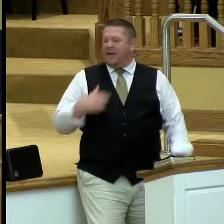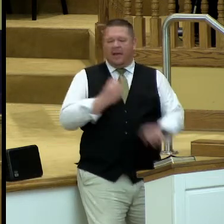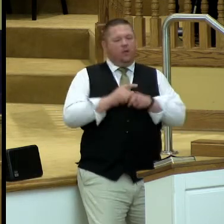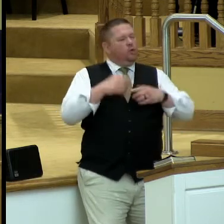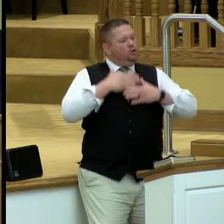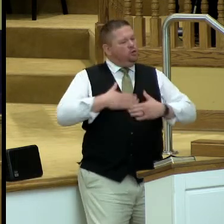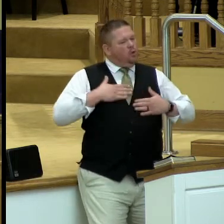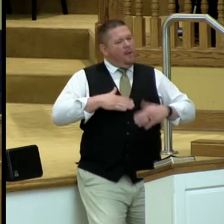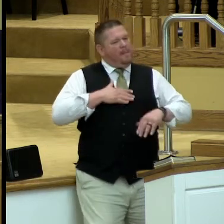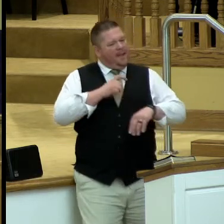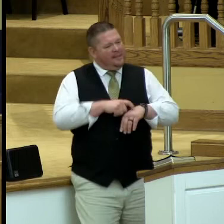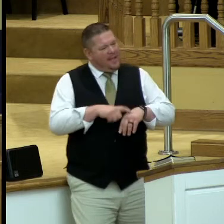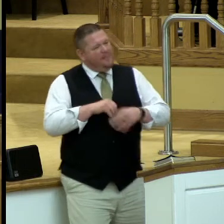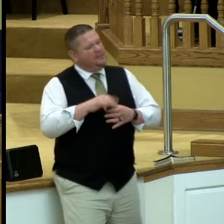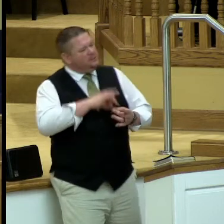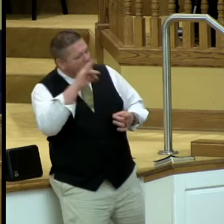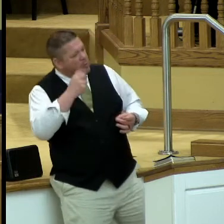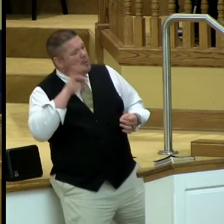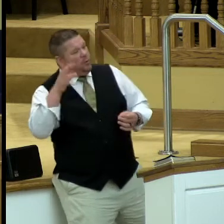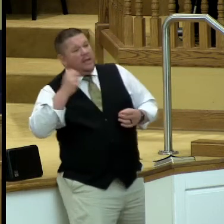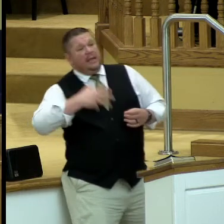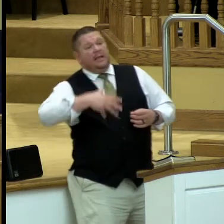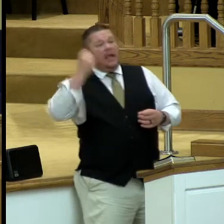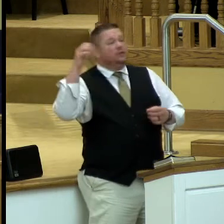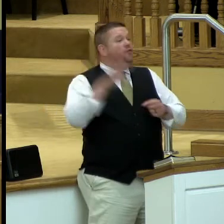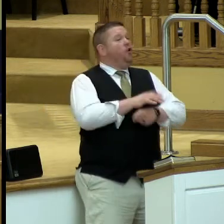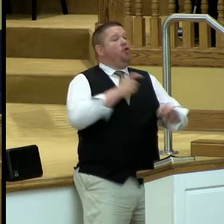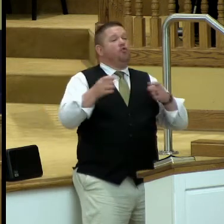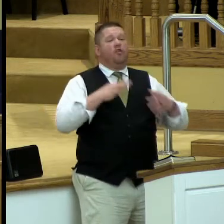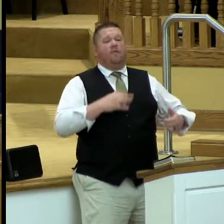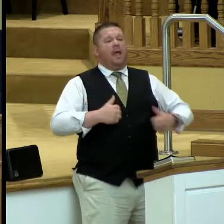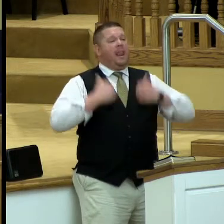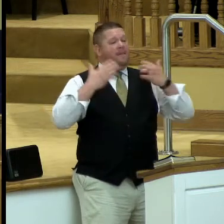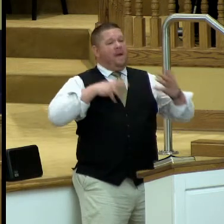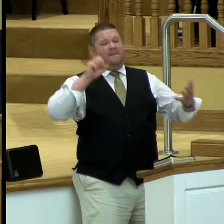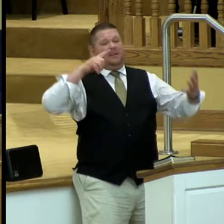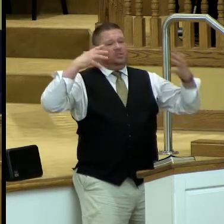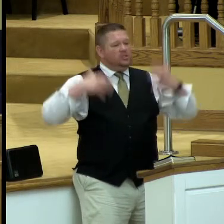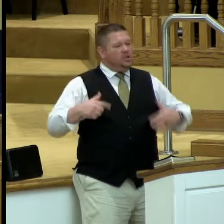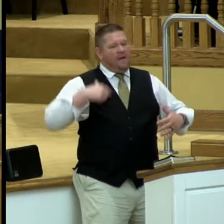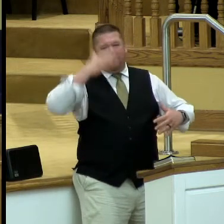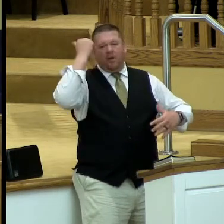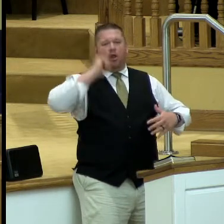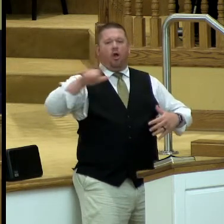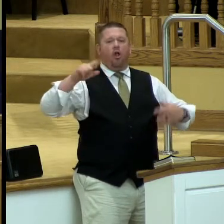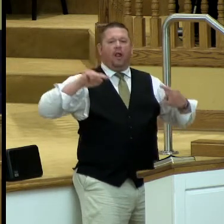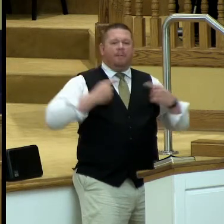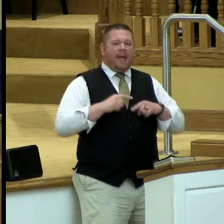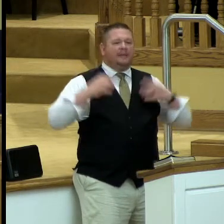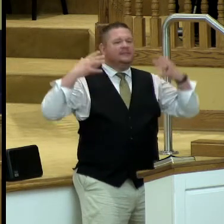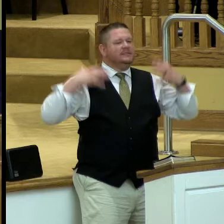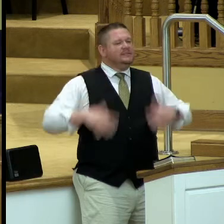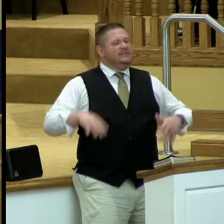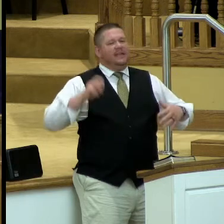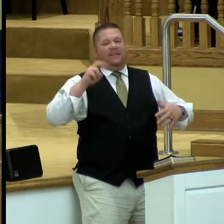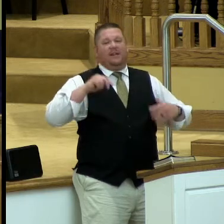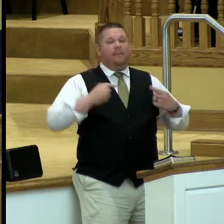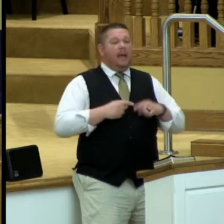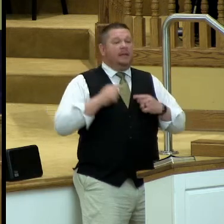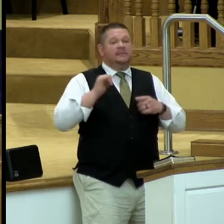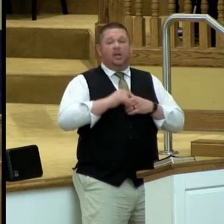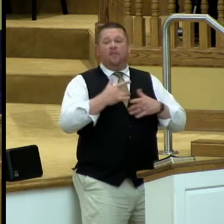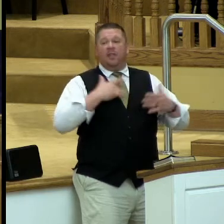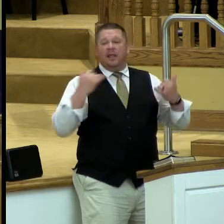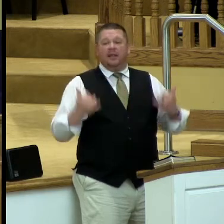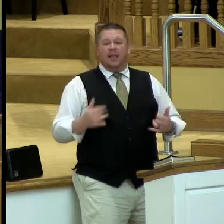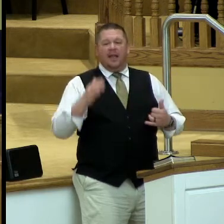I get to enjoy my time in the Spirit. Whenever He takes full control of my vessel, I forget about all the aches and pains, even the aches and